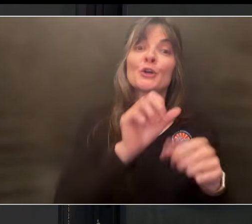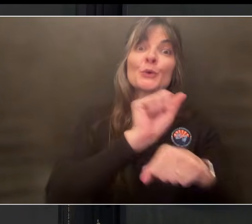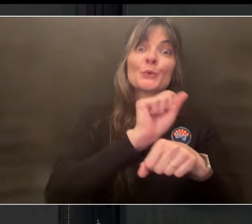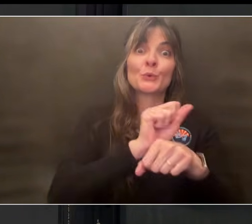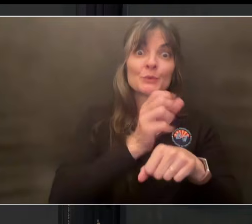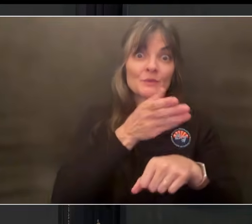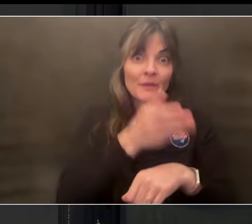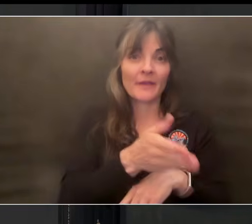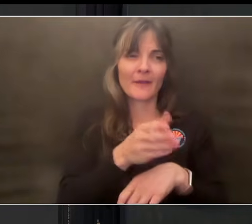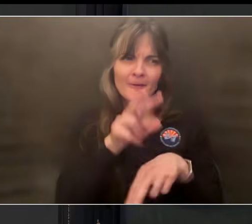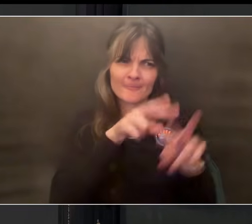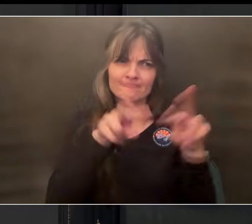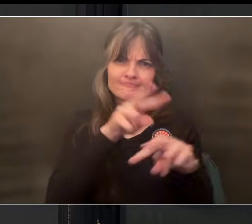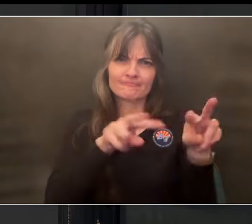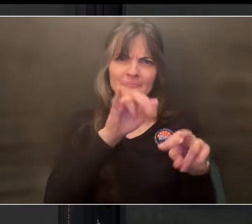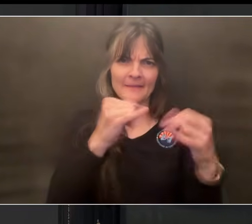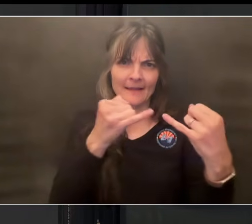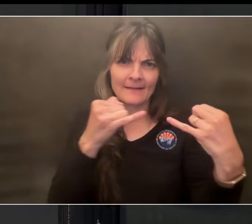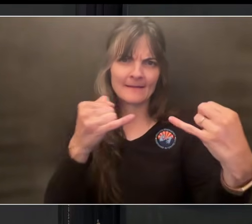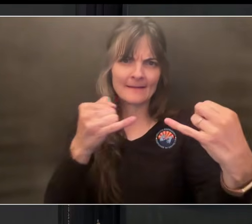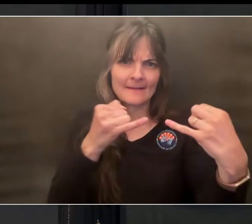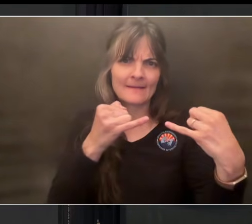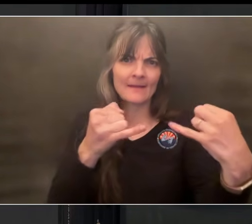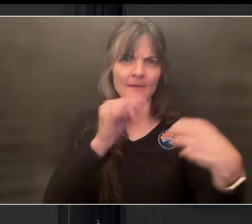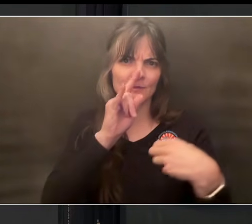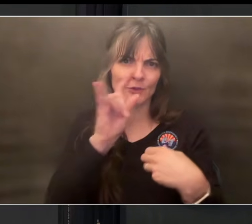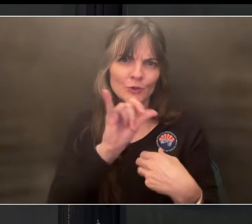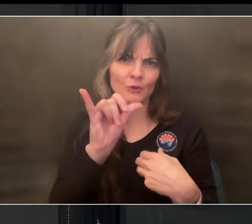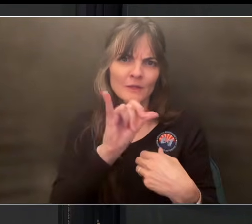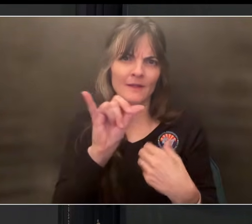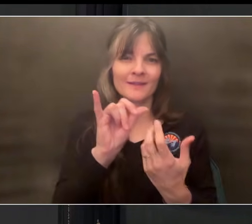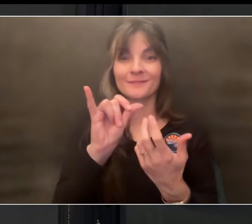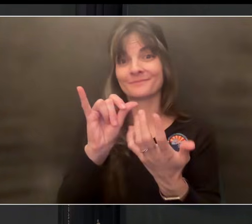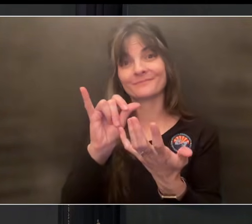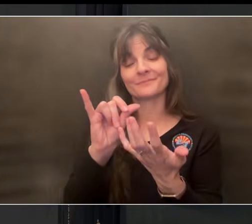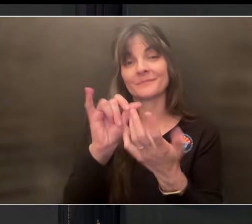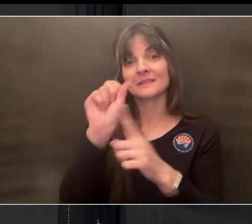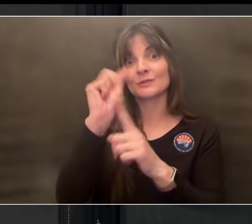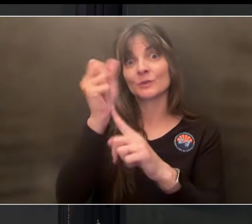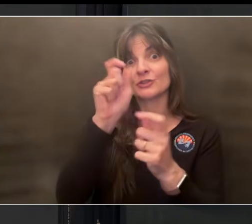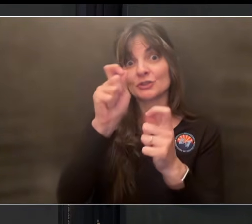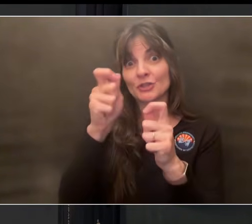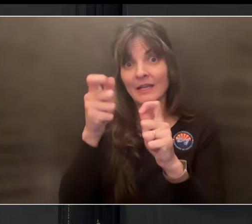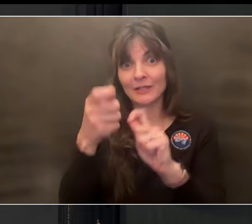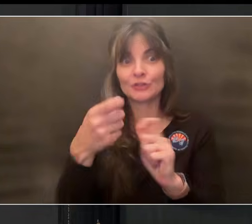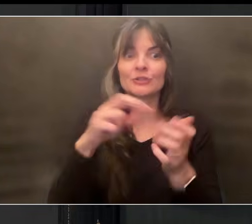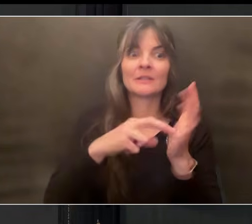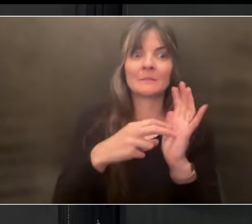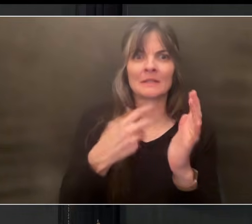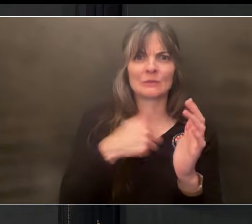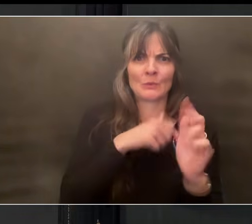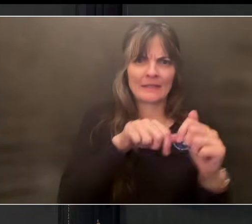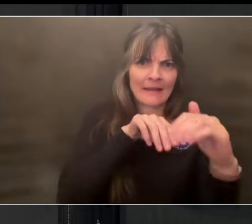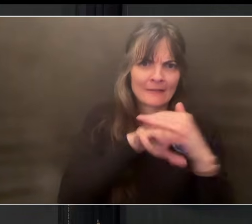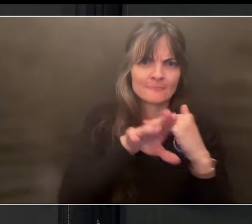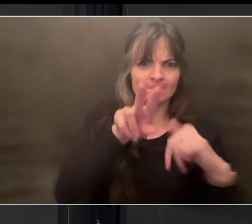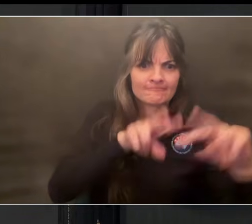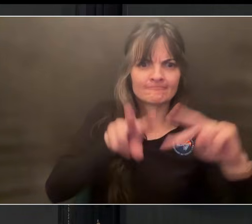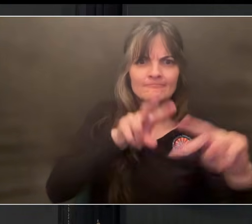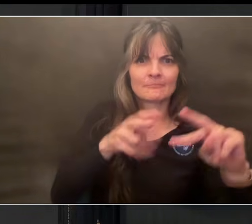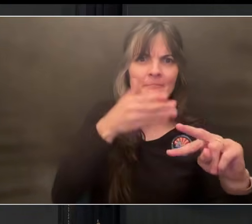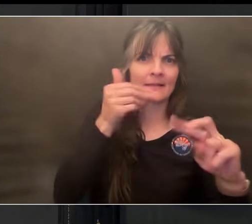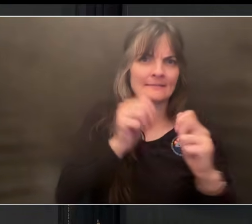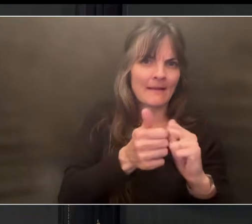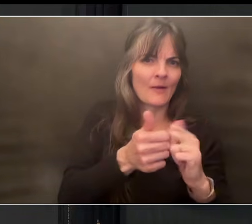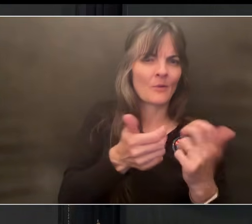like moving forwards with that changed condition. How can we get in there and how can we best take care of that? Moving up into